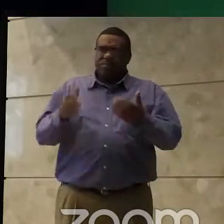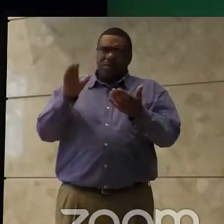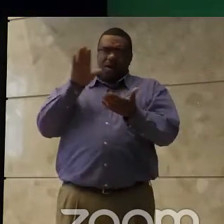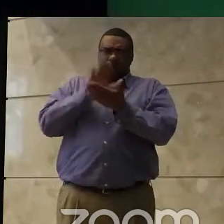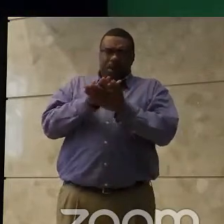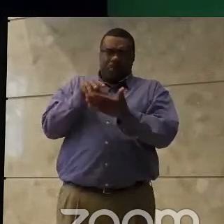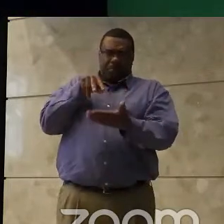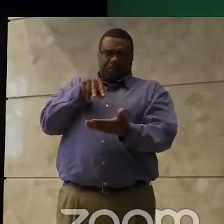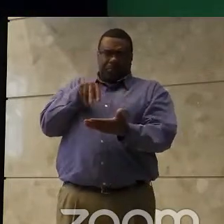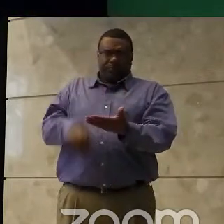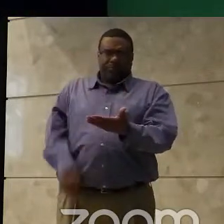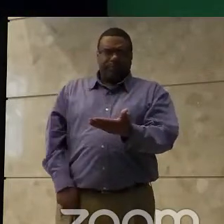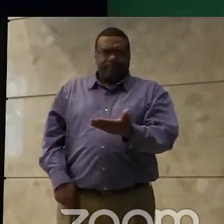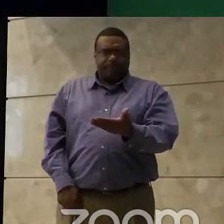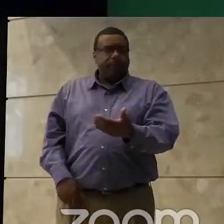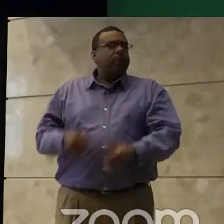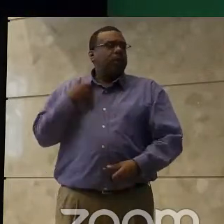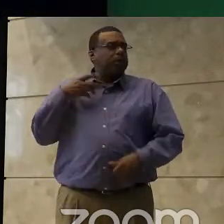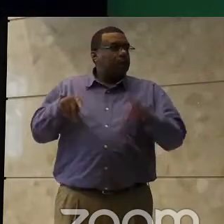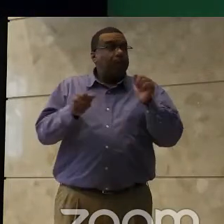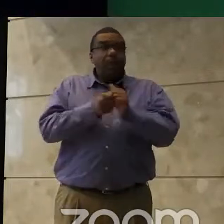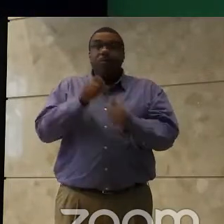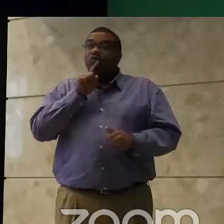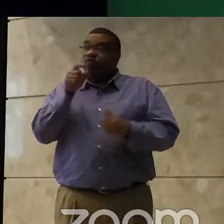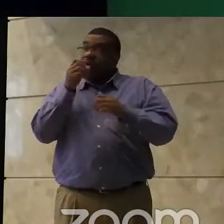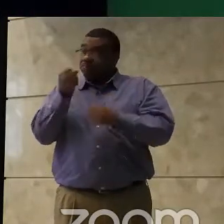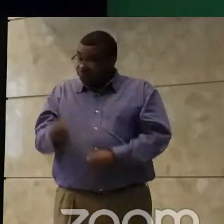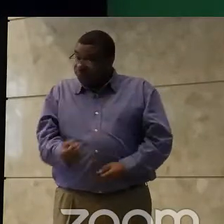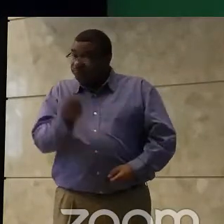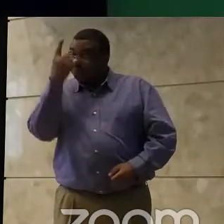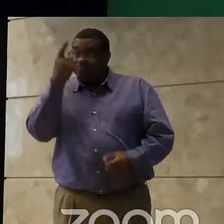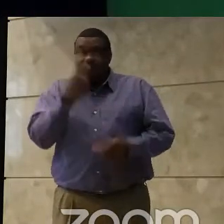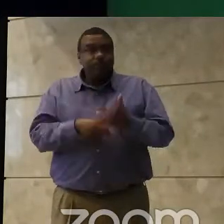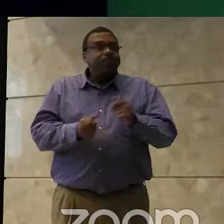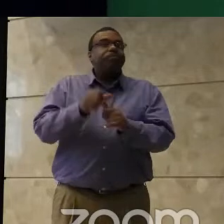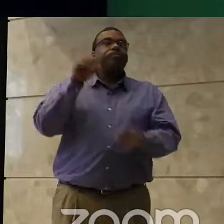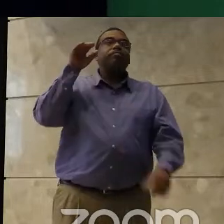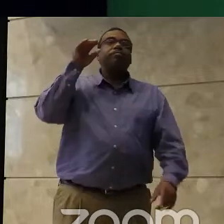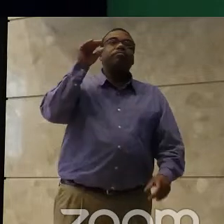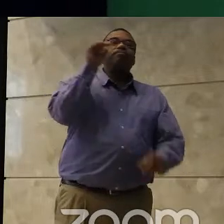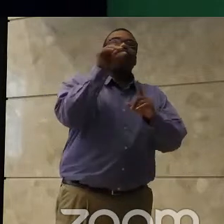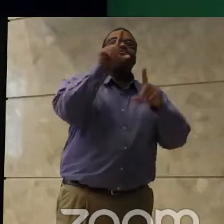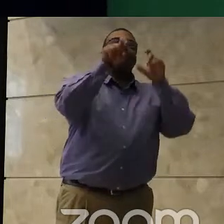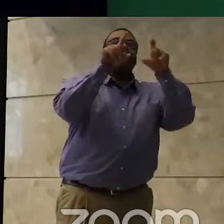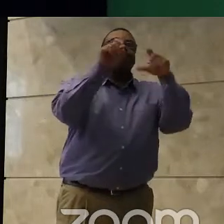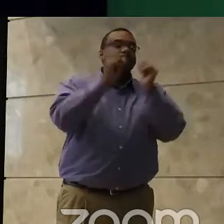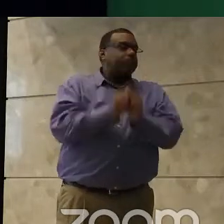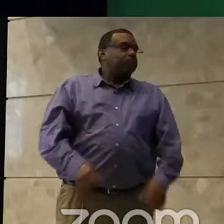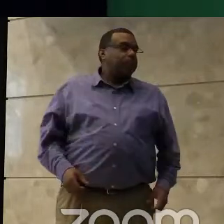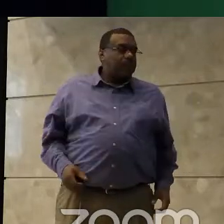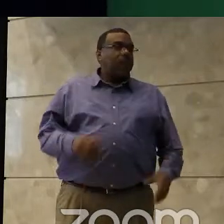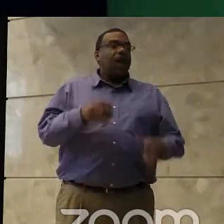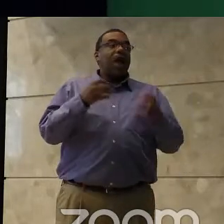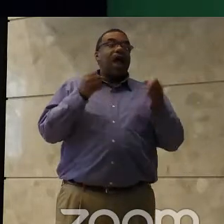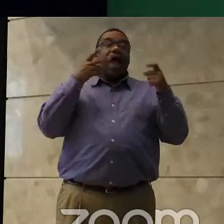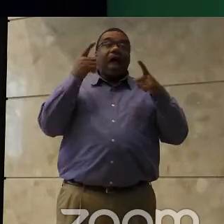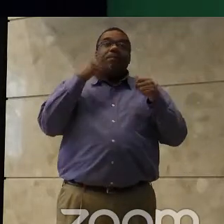the only way I could get these young people to appreciate what I was saying was I said, how many of you were around when 9/11